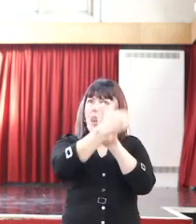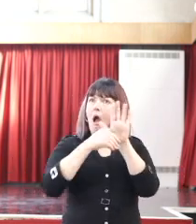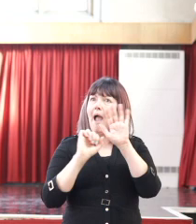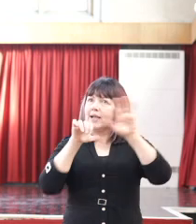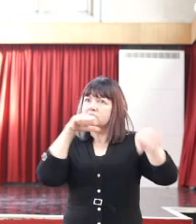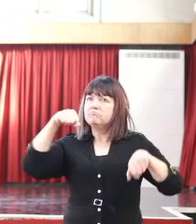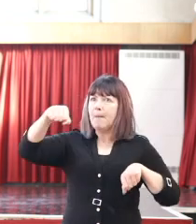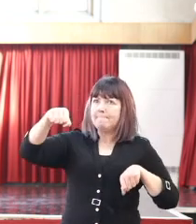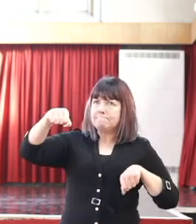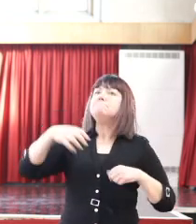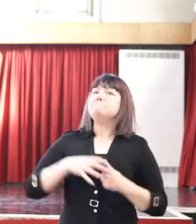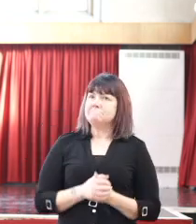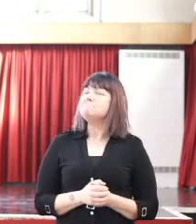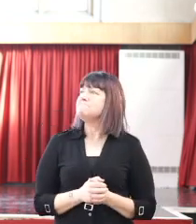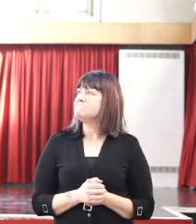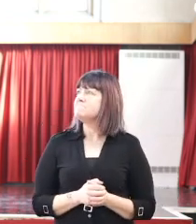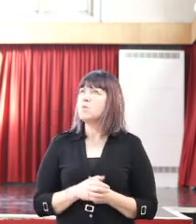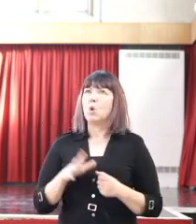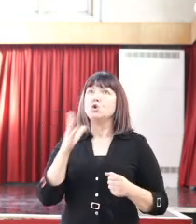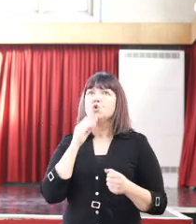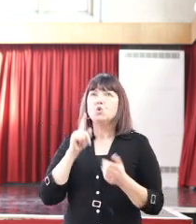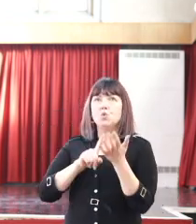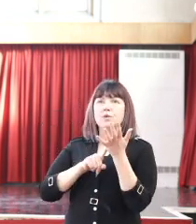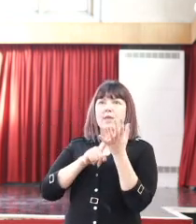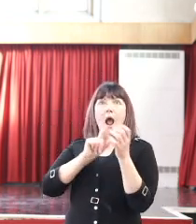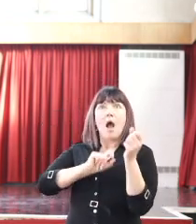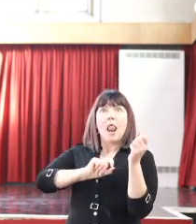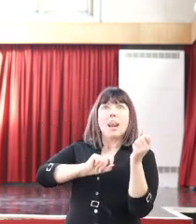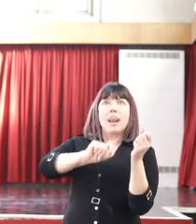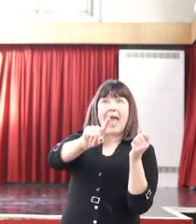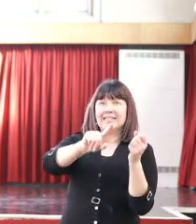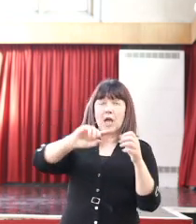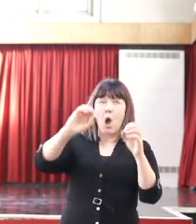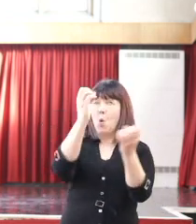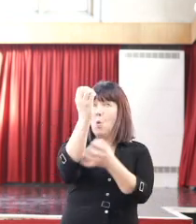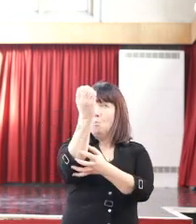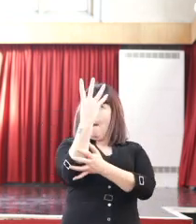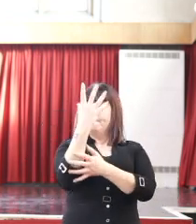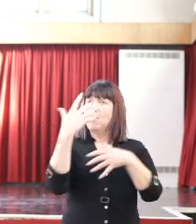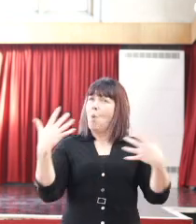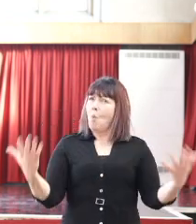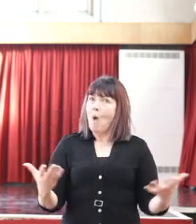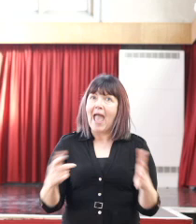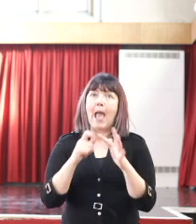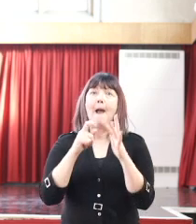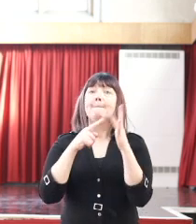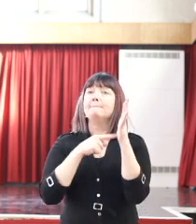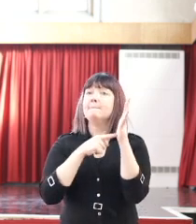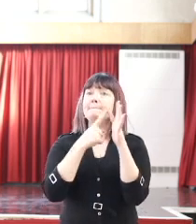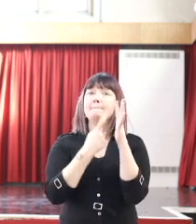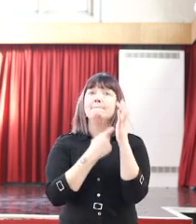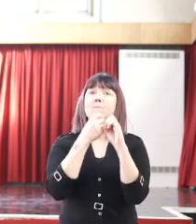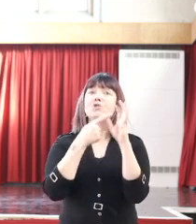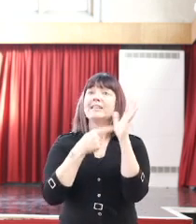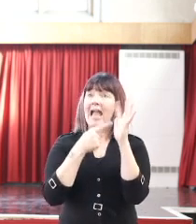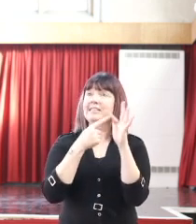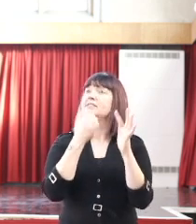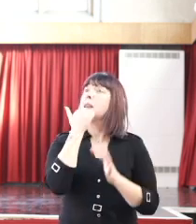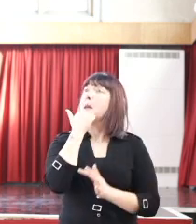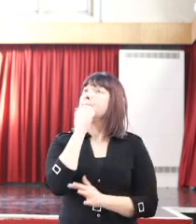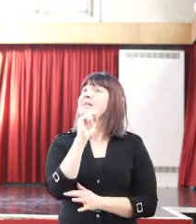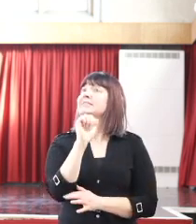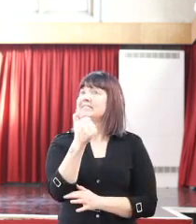are giving, with a laser installation, it'll be very bright on Pottergate, number 6 Pottergate on the